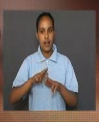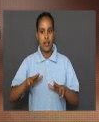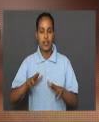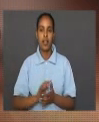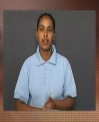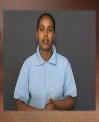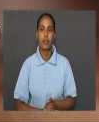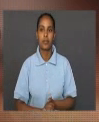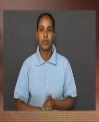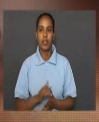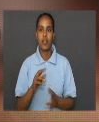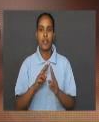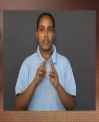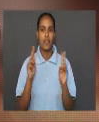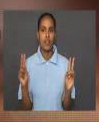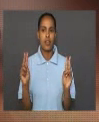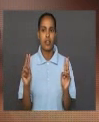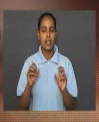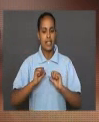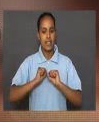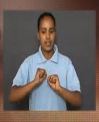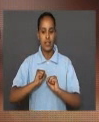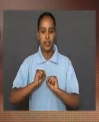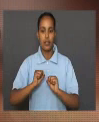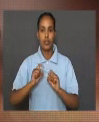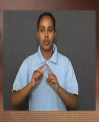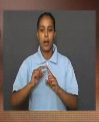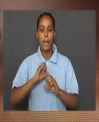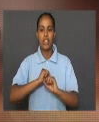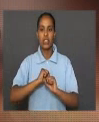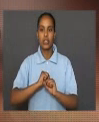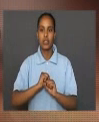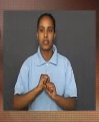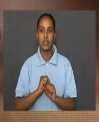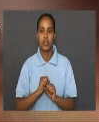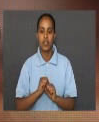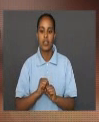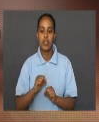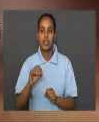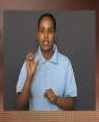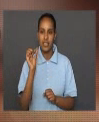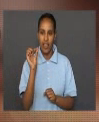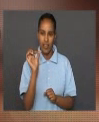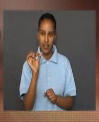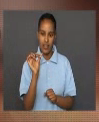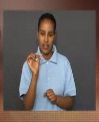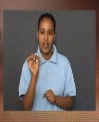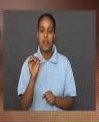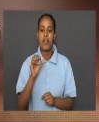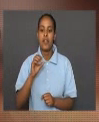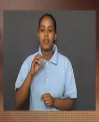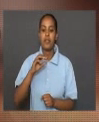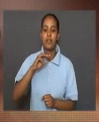resilient. It is very resistant to abrasions, insects,